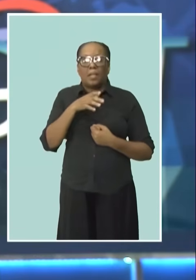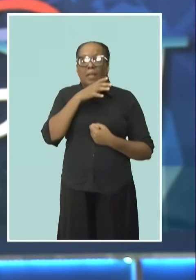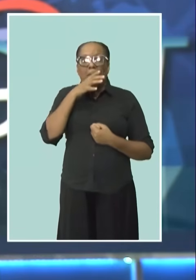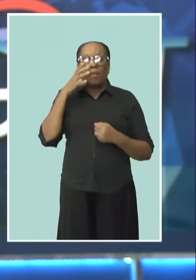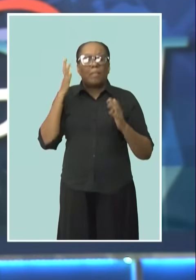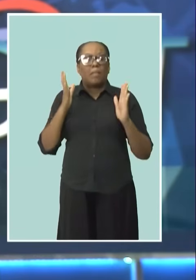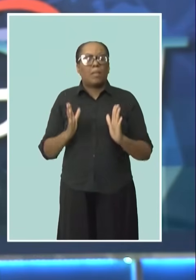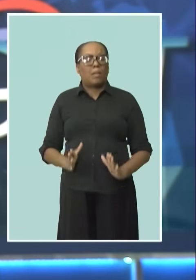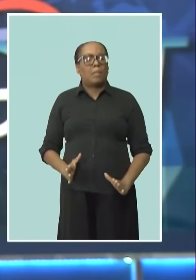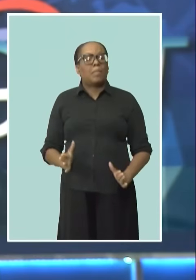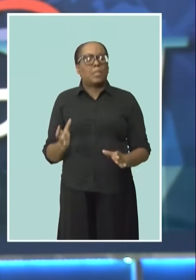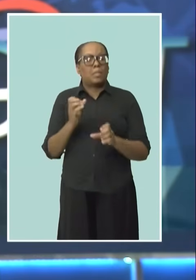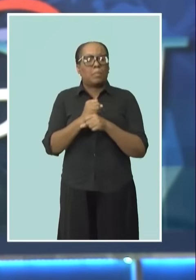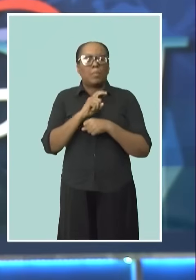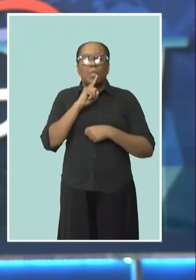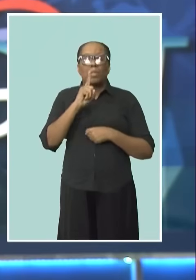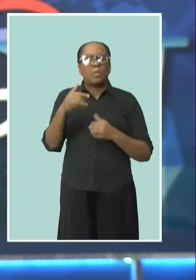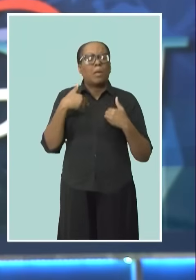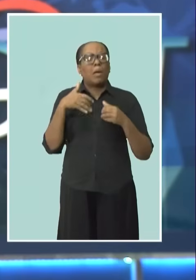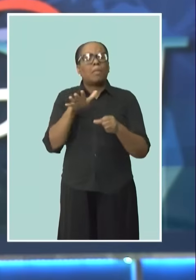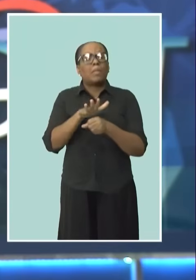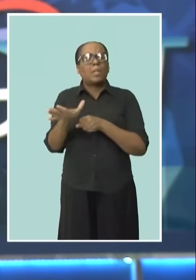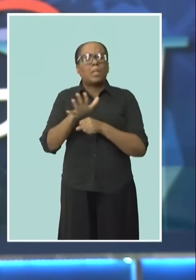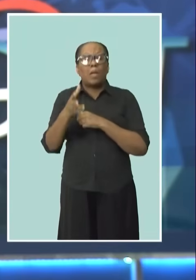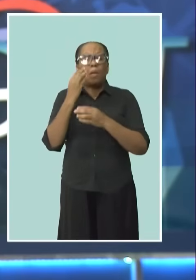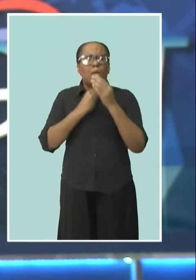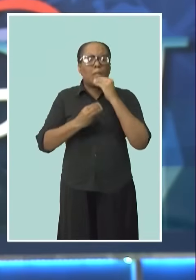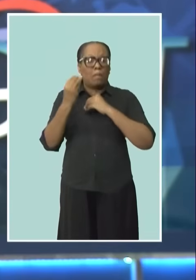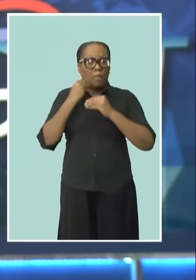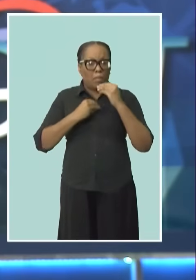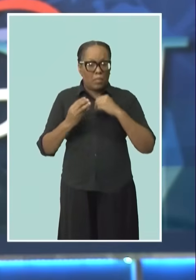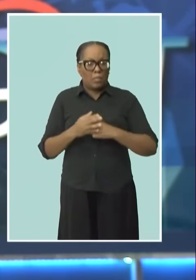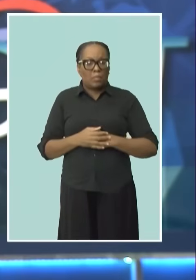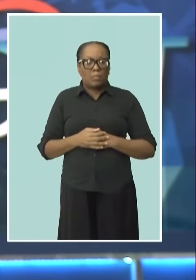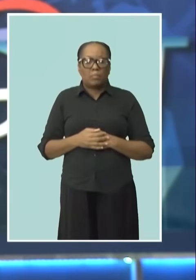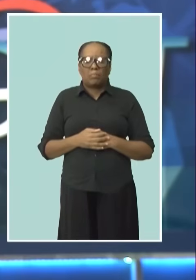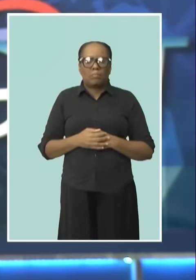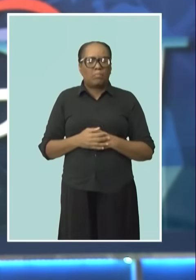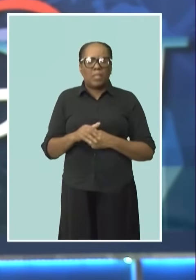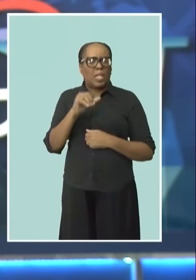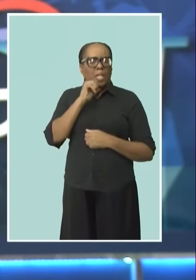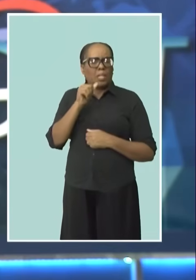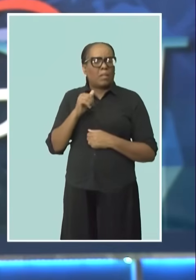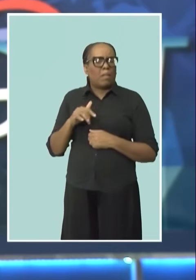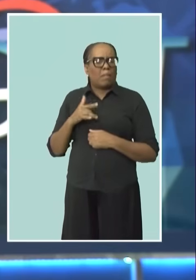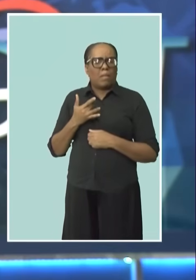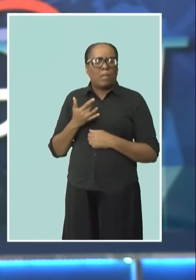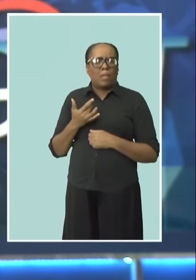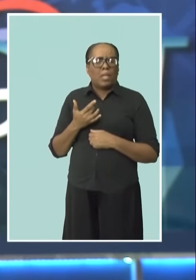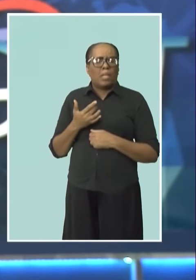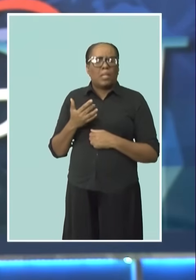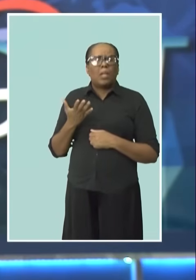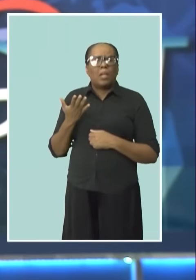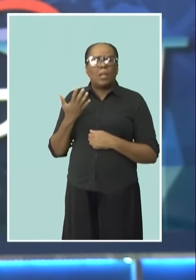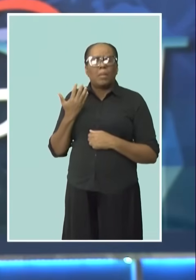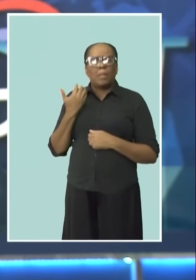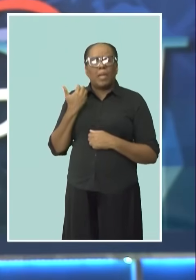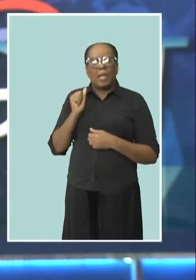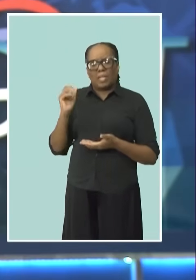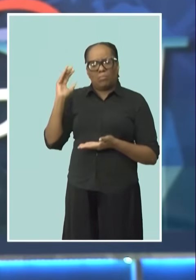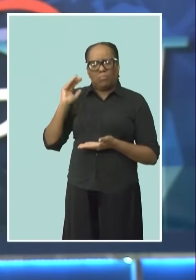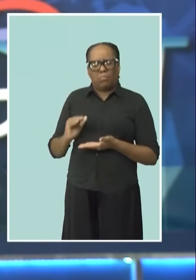put provisions in place to ensure there's no shortage of locally produced food. Mr. Paul says he does not anticipate any